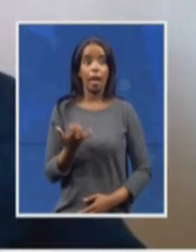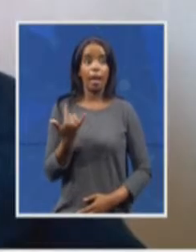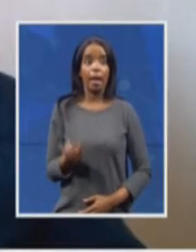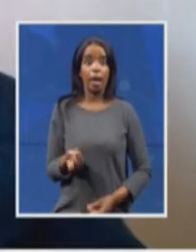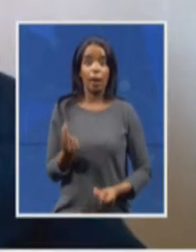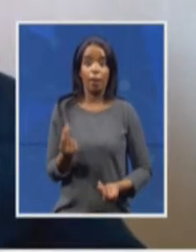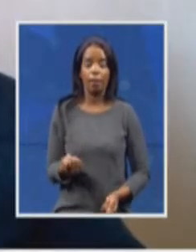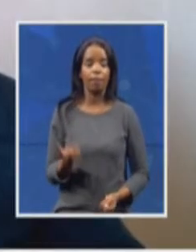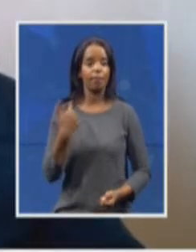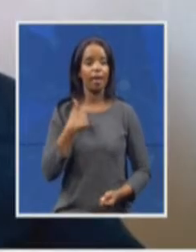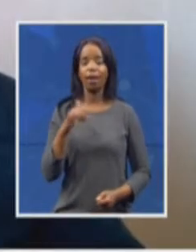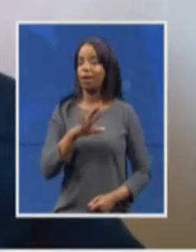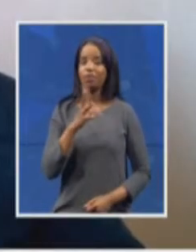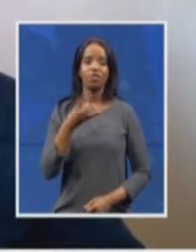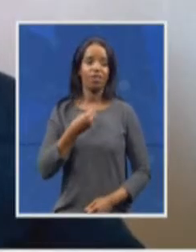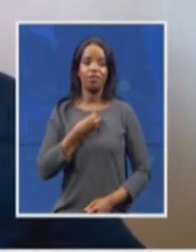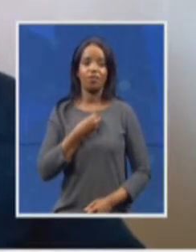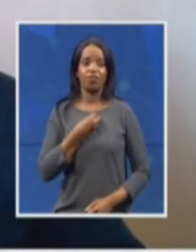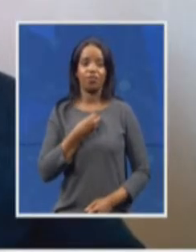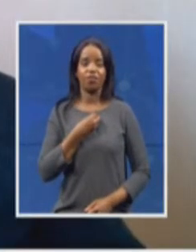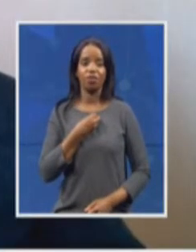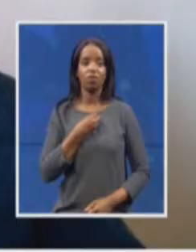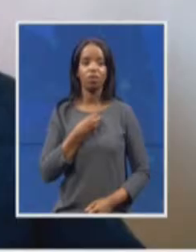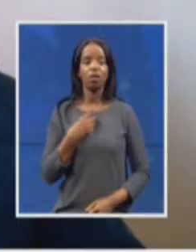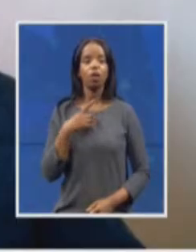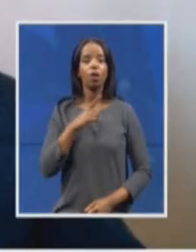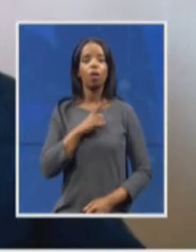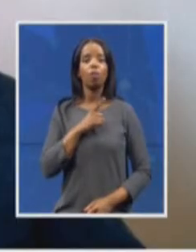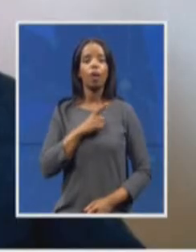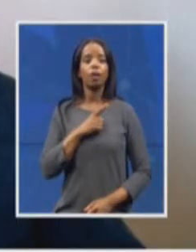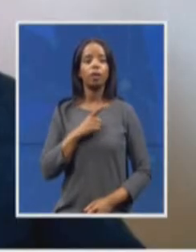conference dealing with load shedding, not with the RMI-PPP.